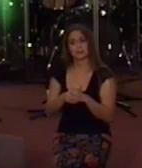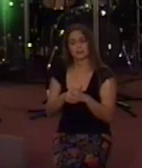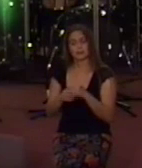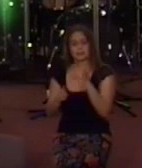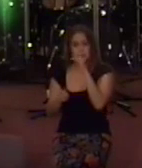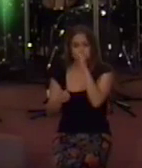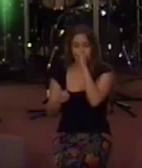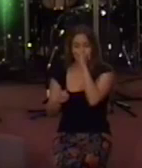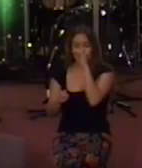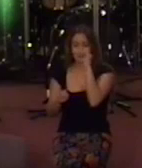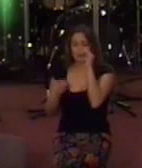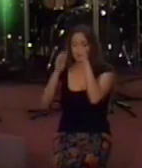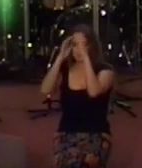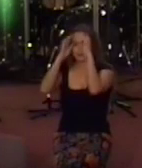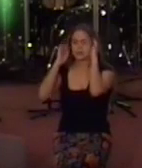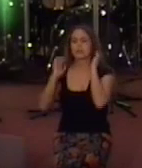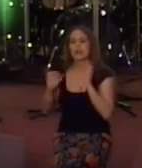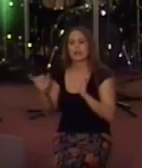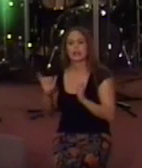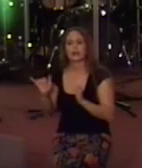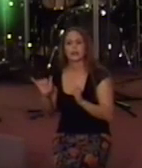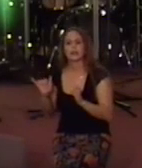Another synonym is a bishop,